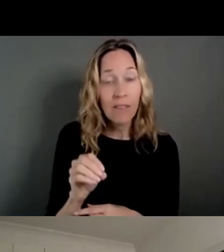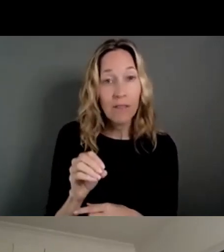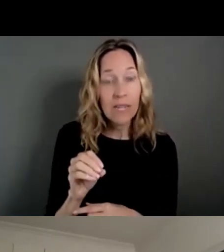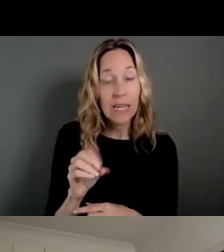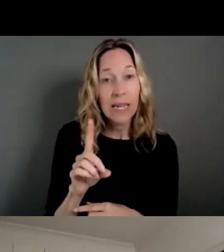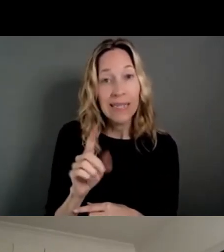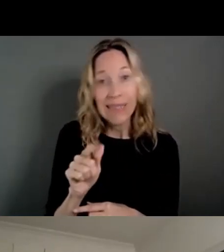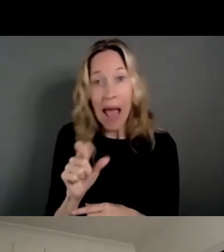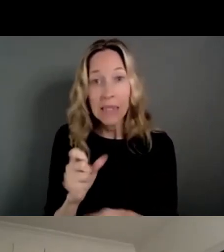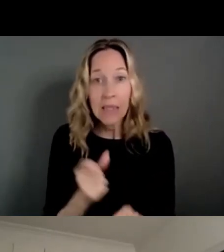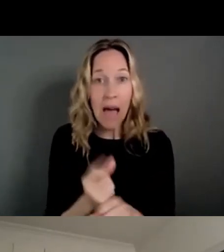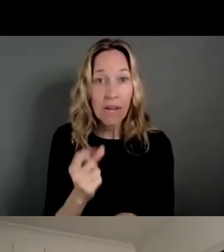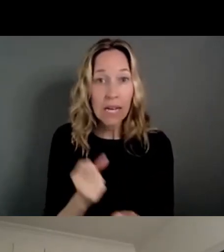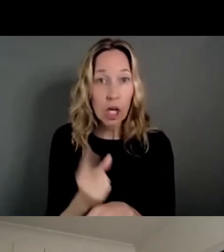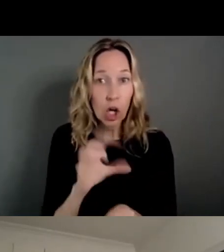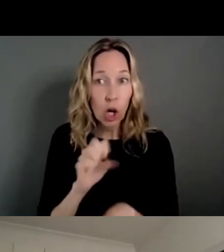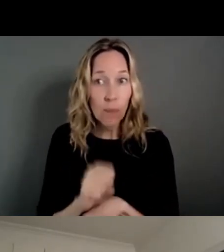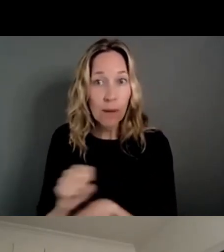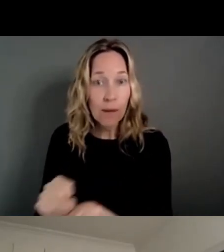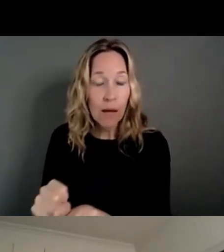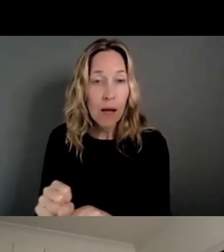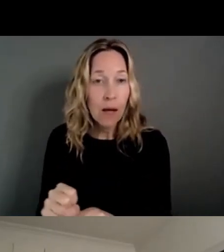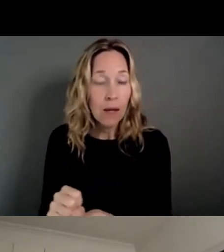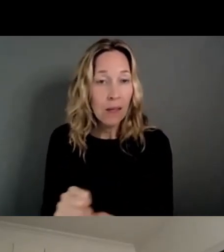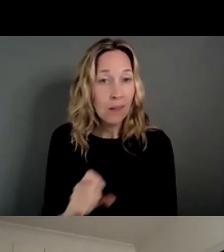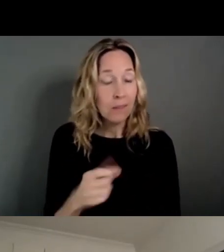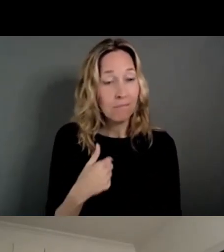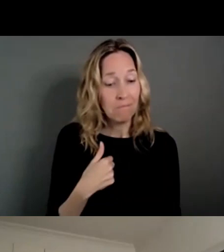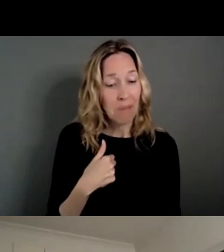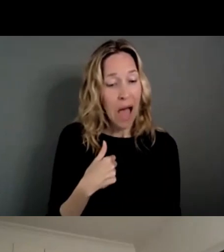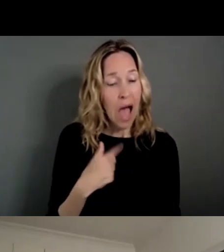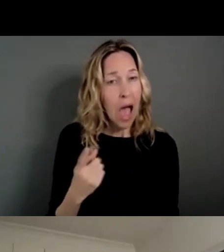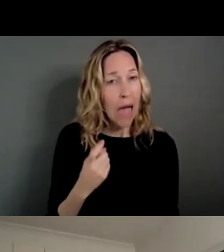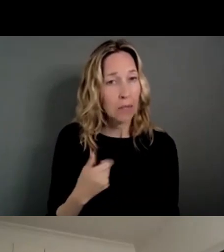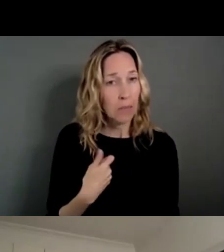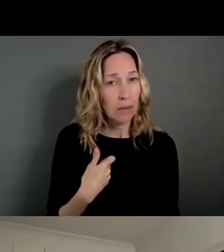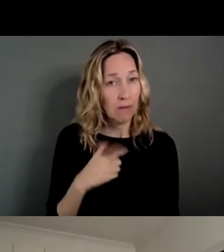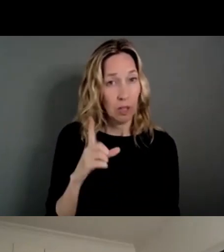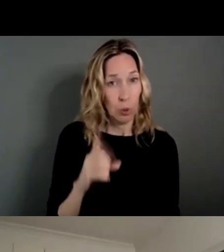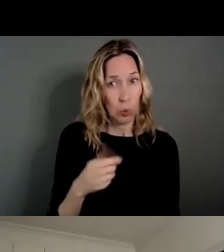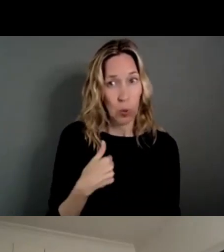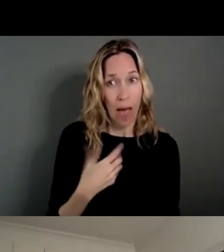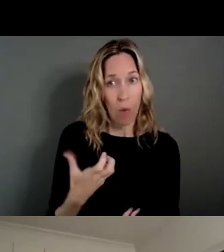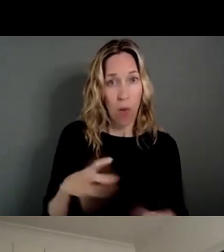next part, which is where are we as an agency?